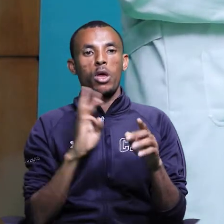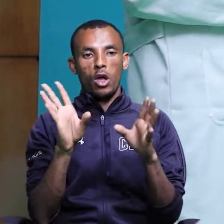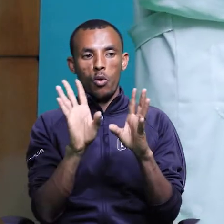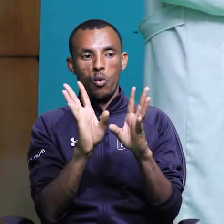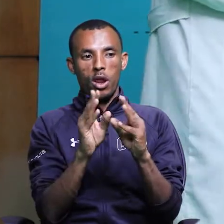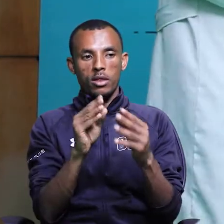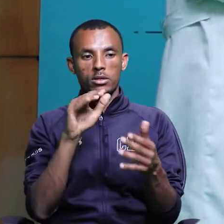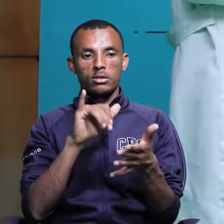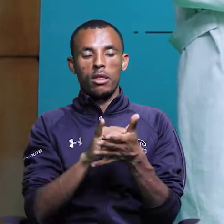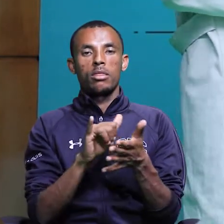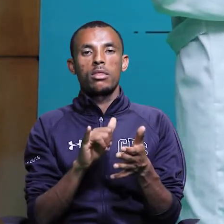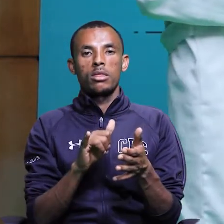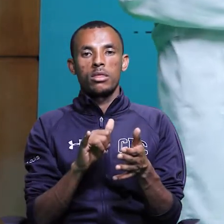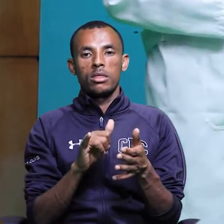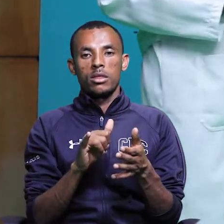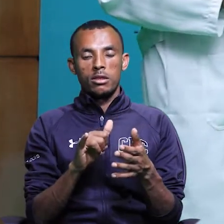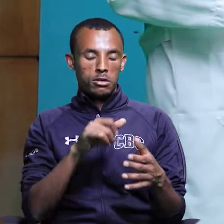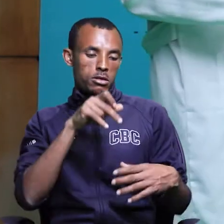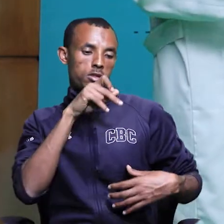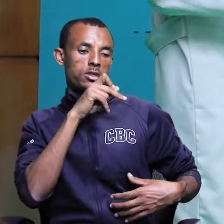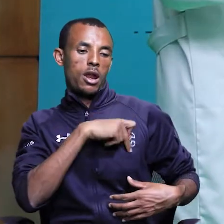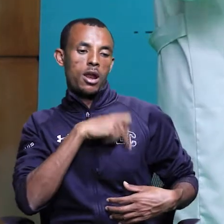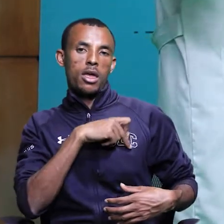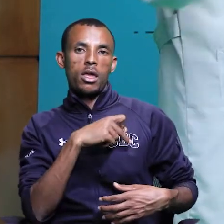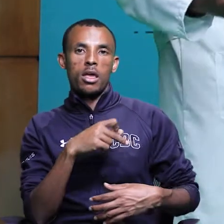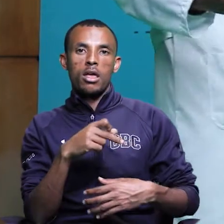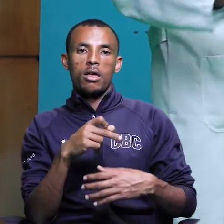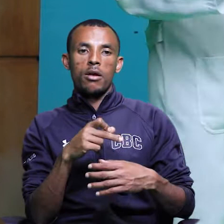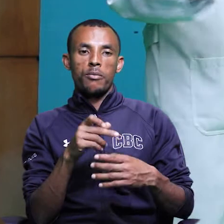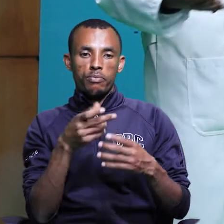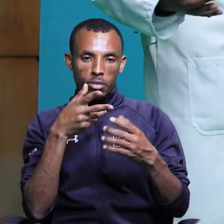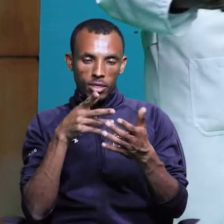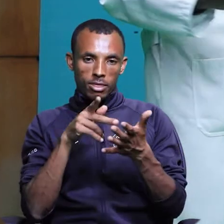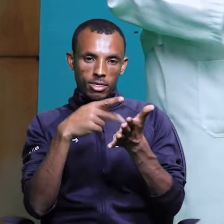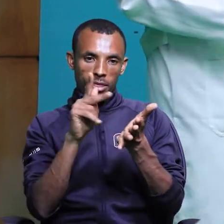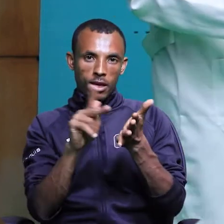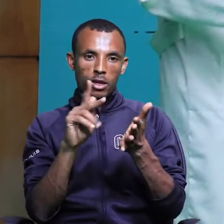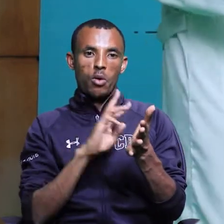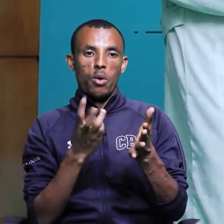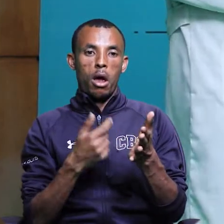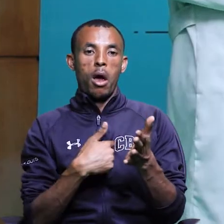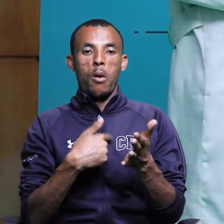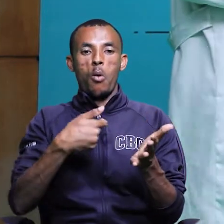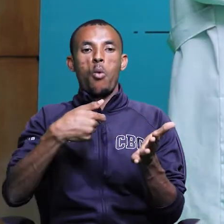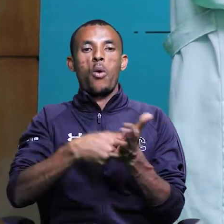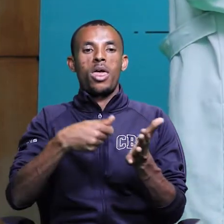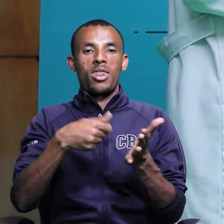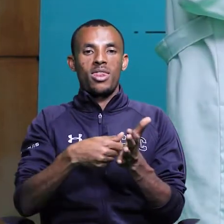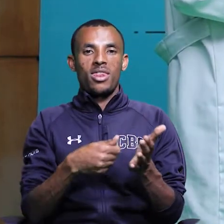that, our salary, after taxation, we'll have coins. So coins represent